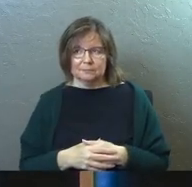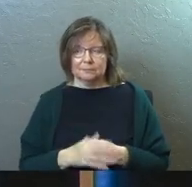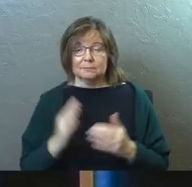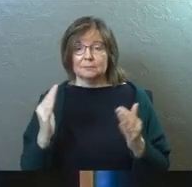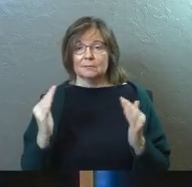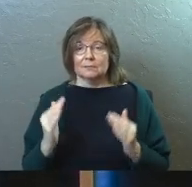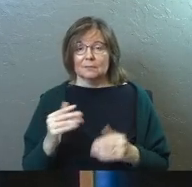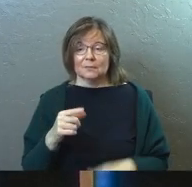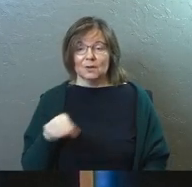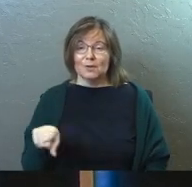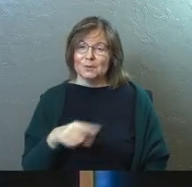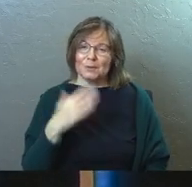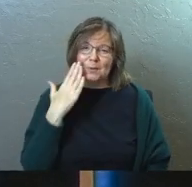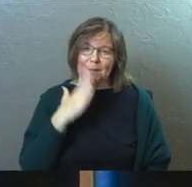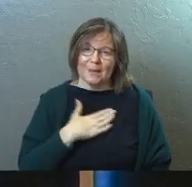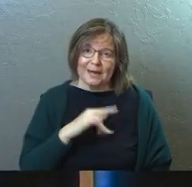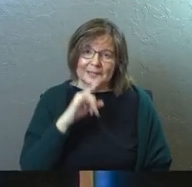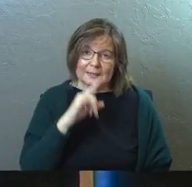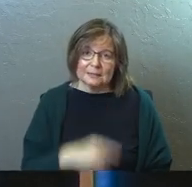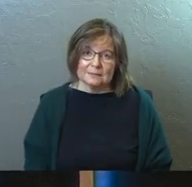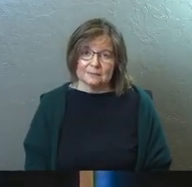You don't know my kids.